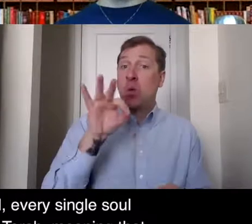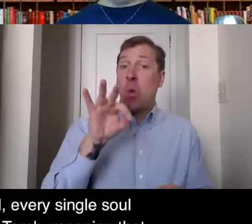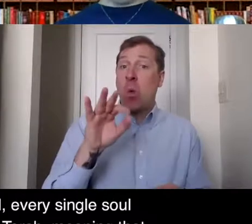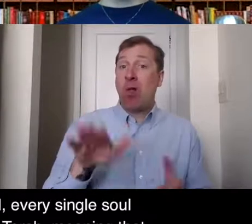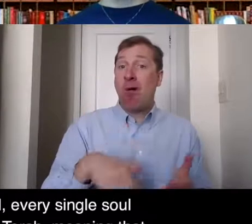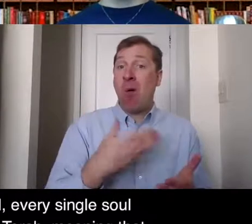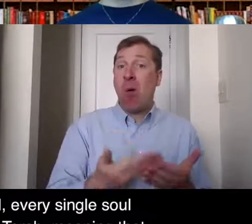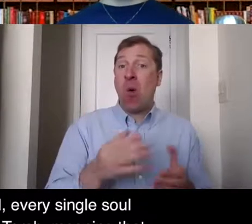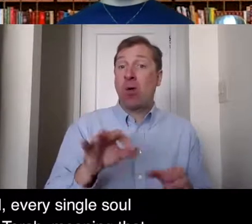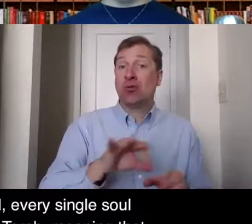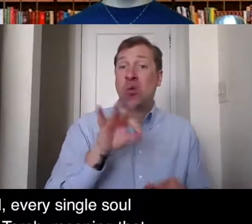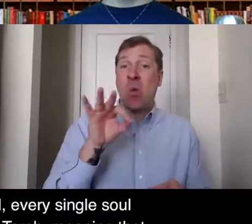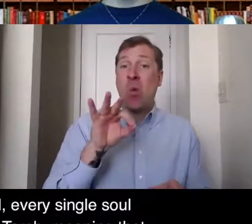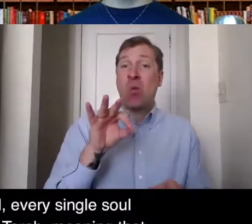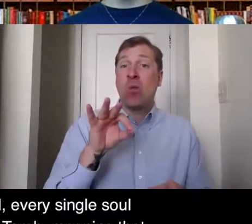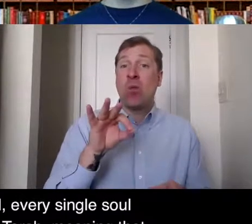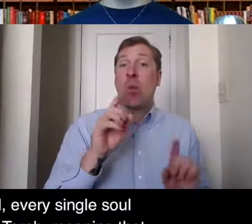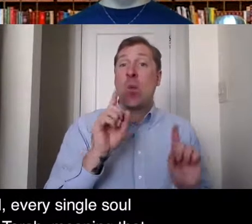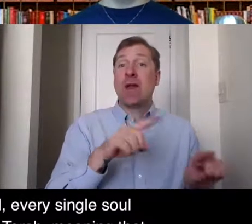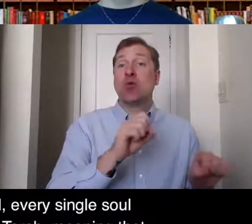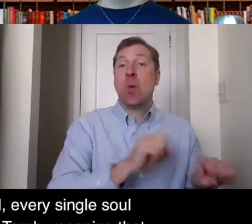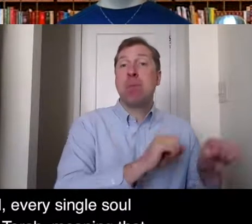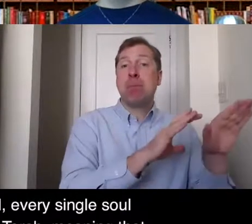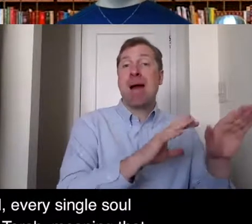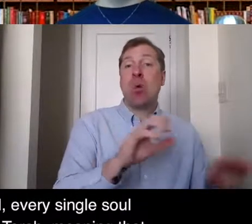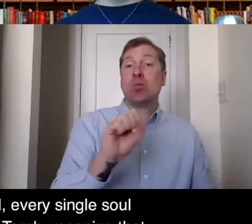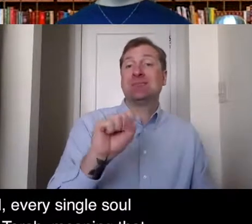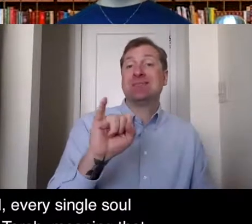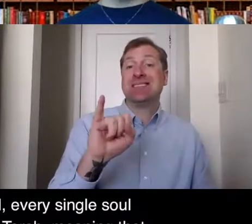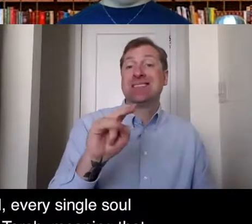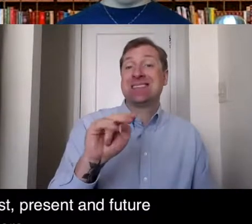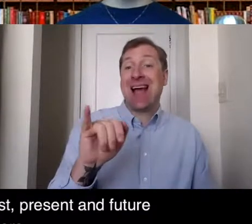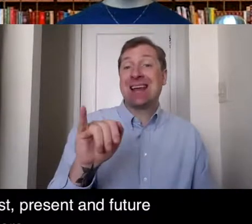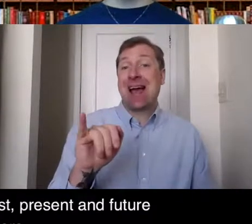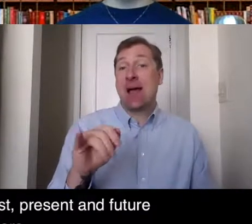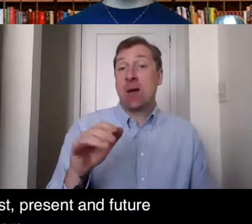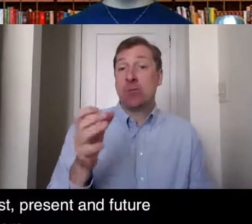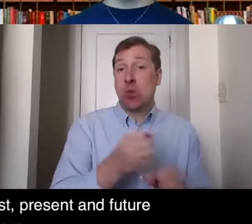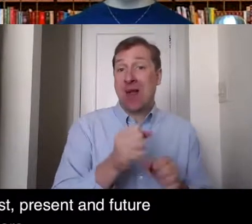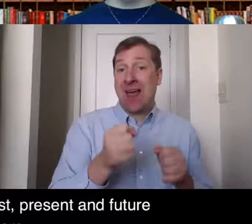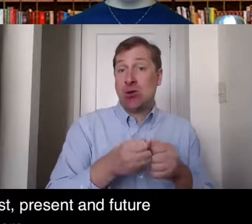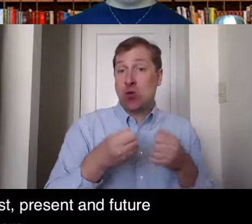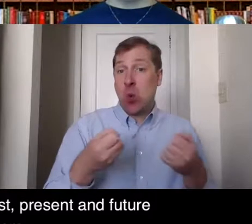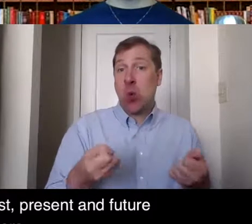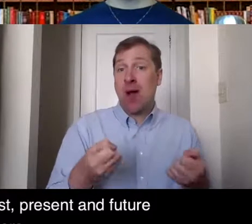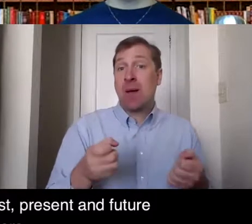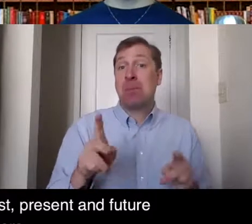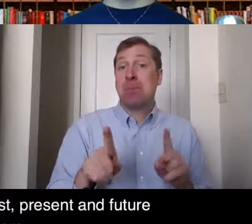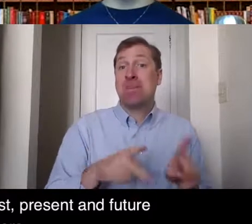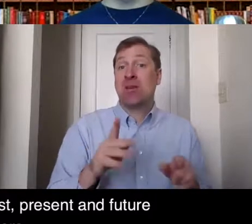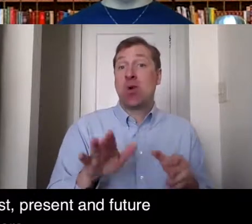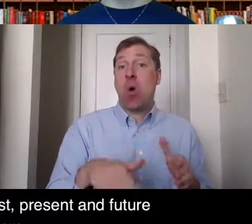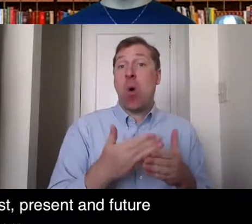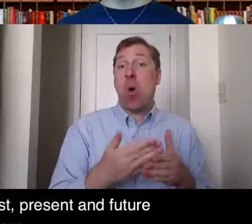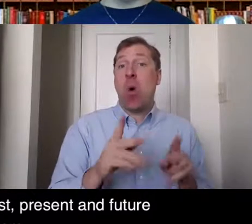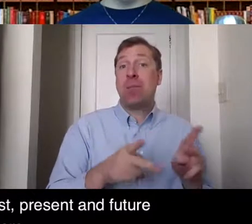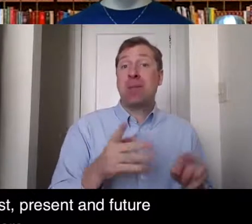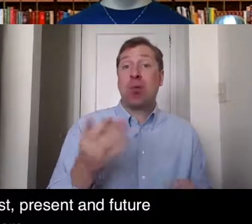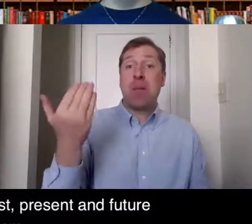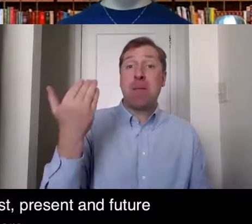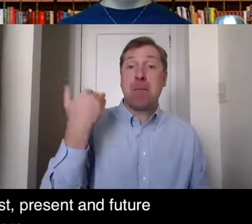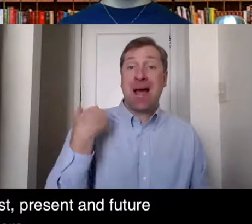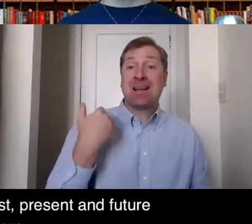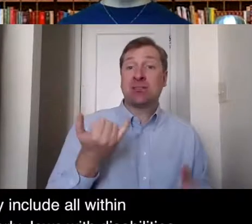every single soul was at Sinai to receive Torah, meaning that every single person, past, present, and future, was